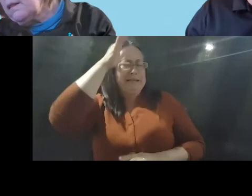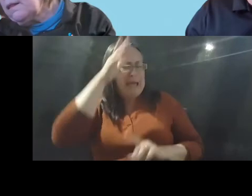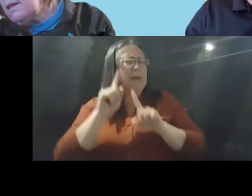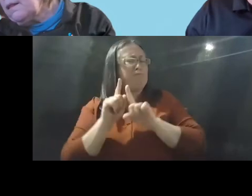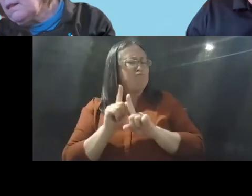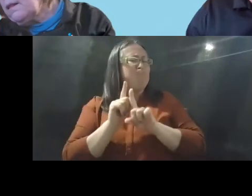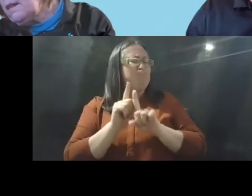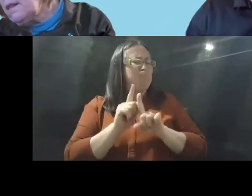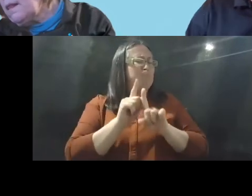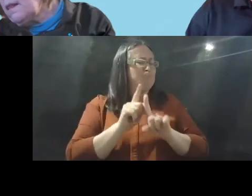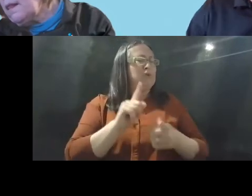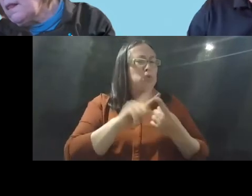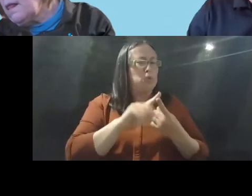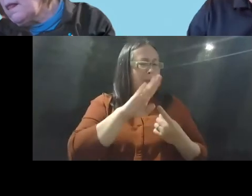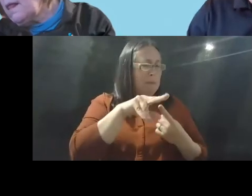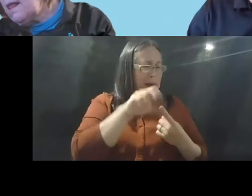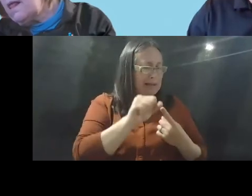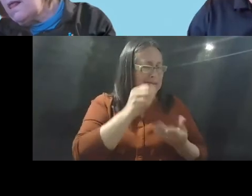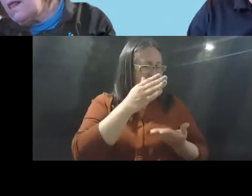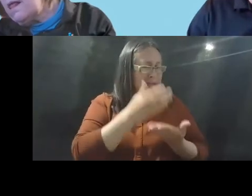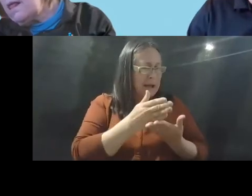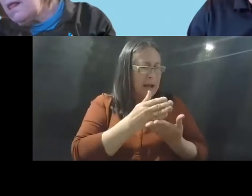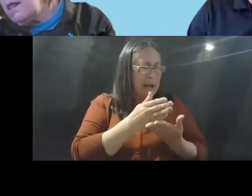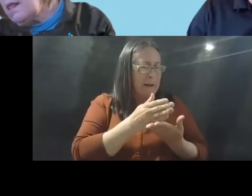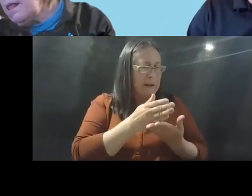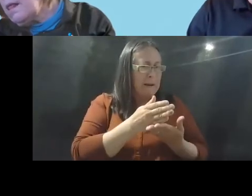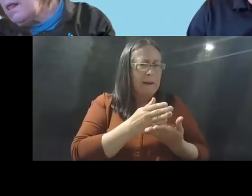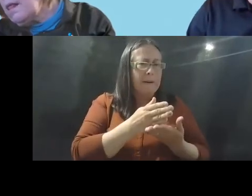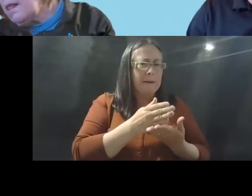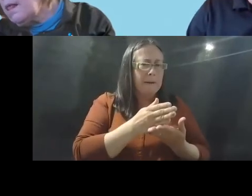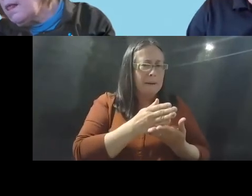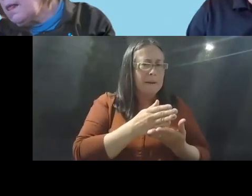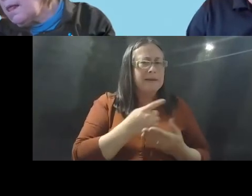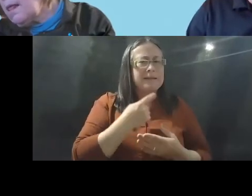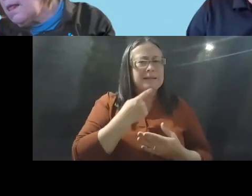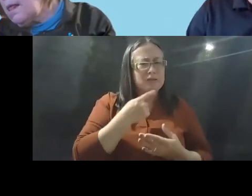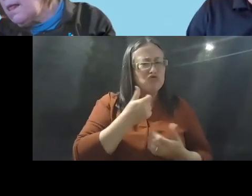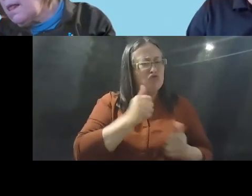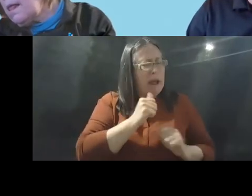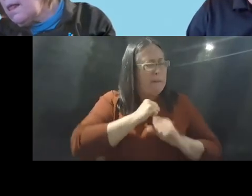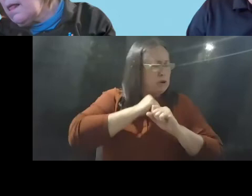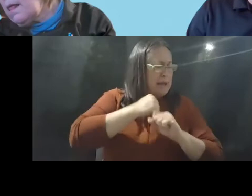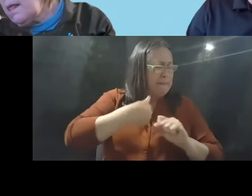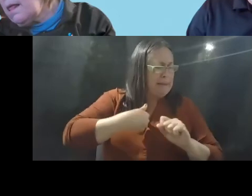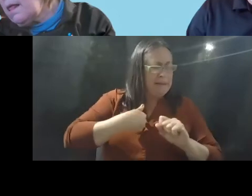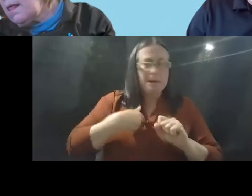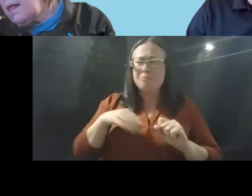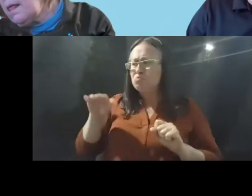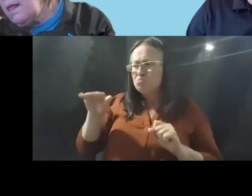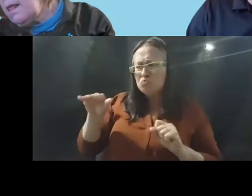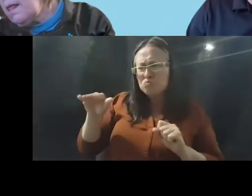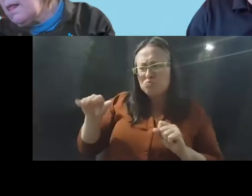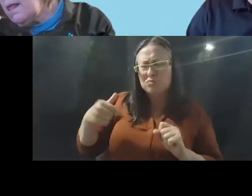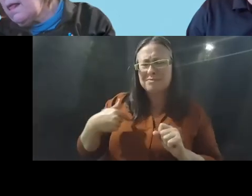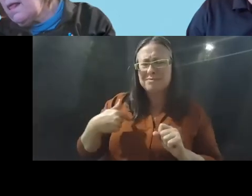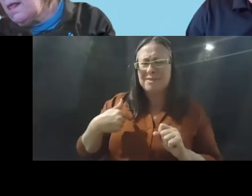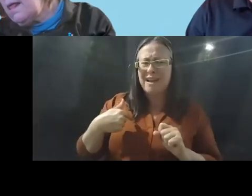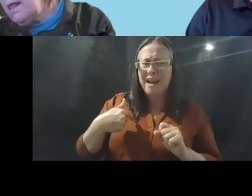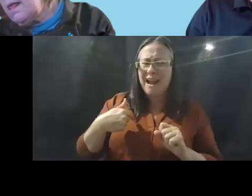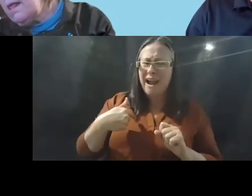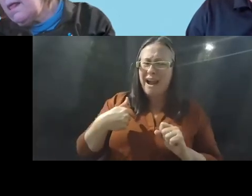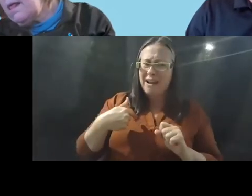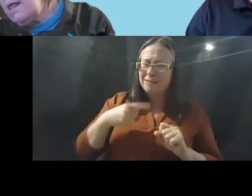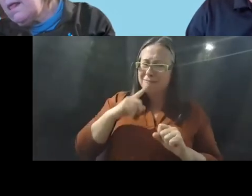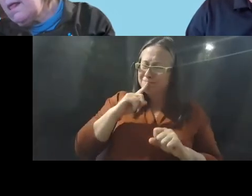stop. He's like, well, not much for tape when you go to college. I said, Dad, I'm living on campus. It